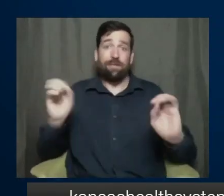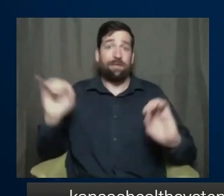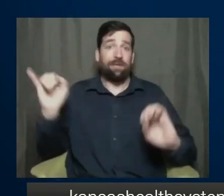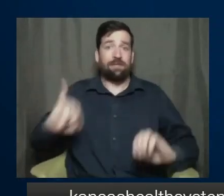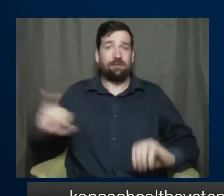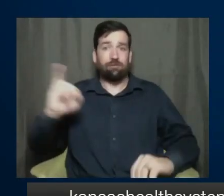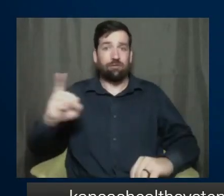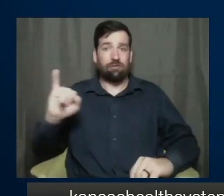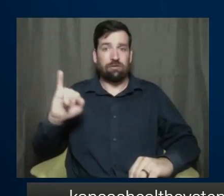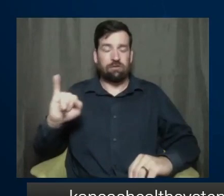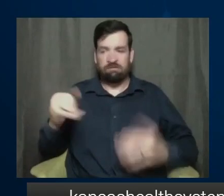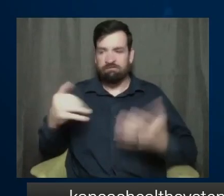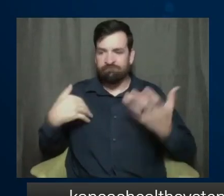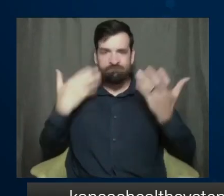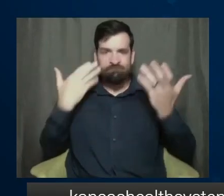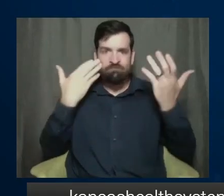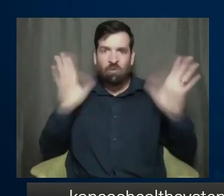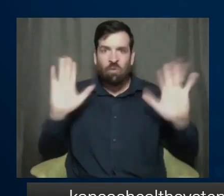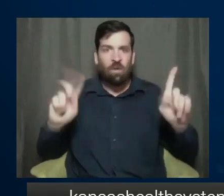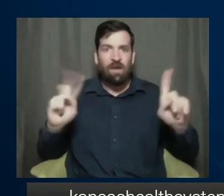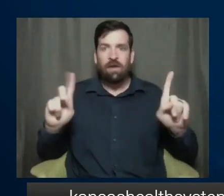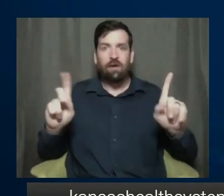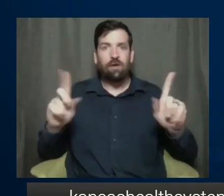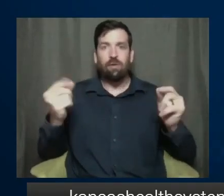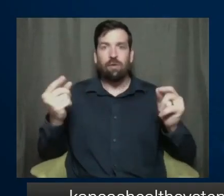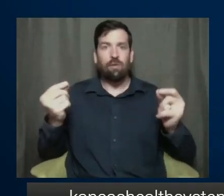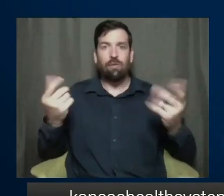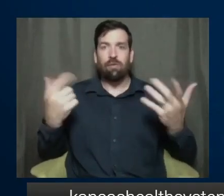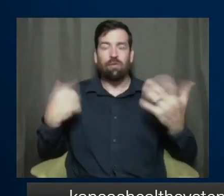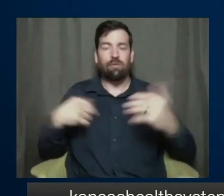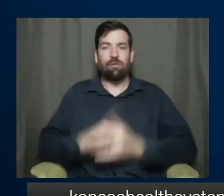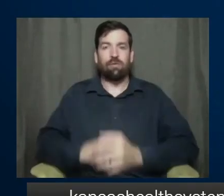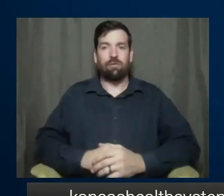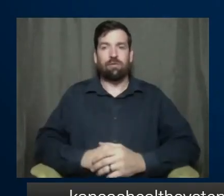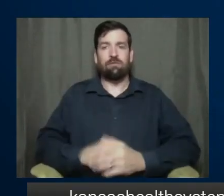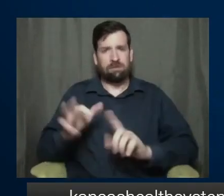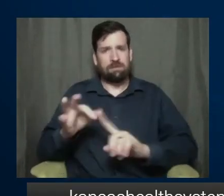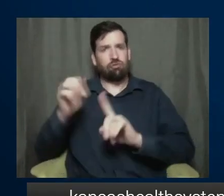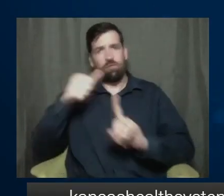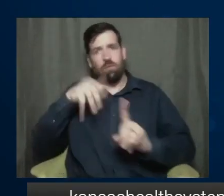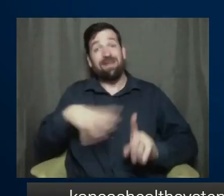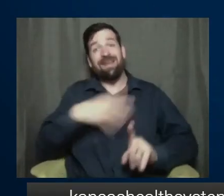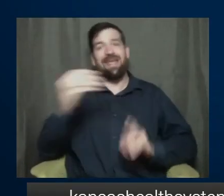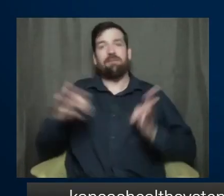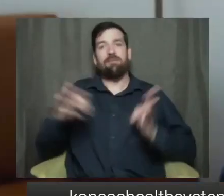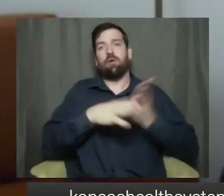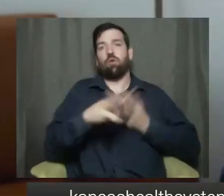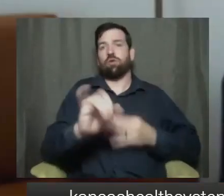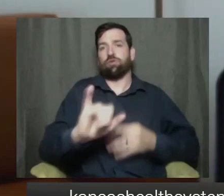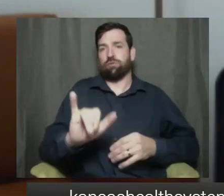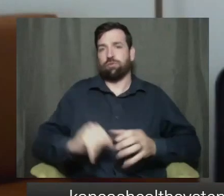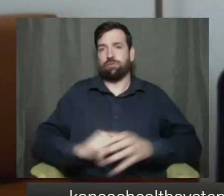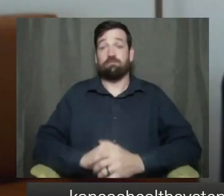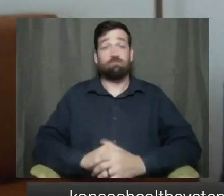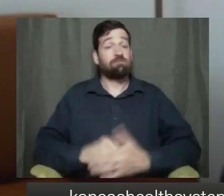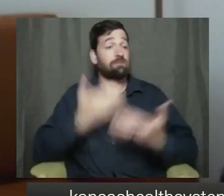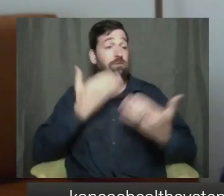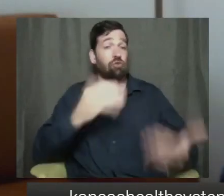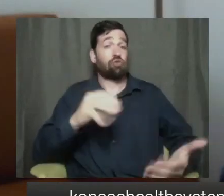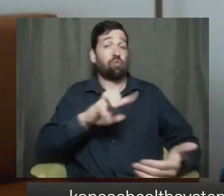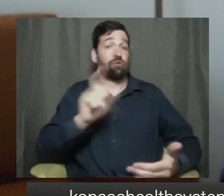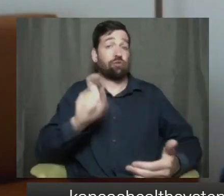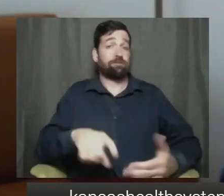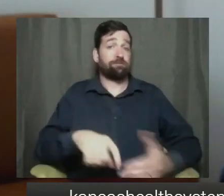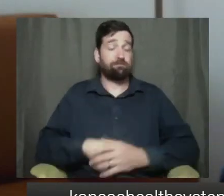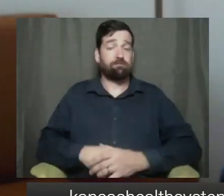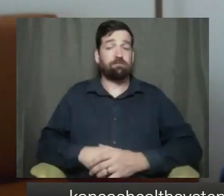to go and where to start when it comes to putting their care first, especially with women and minorities? Yeah, it's a great question. We tend to